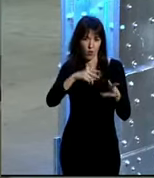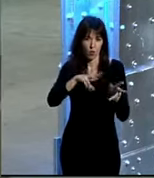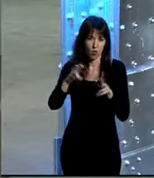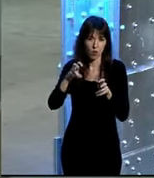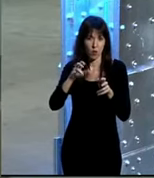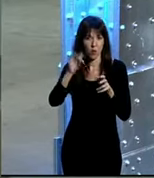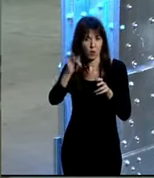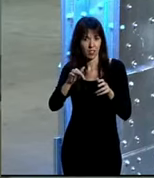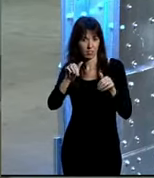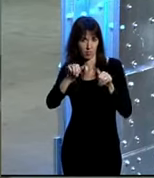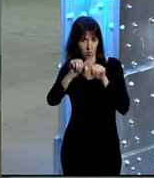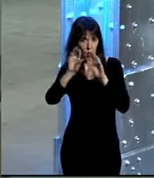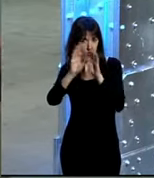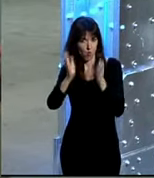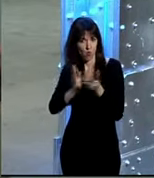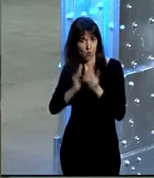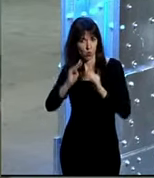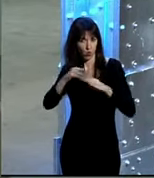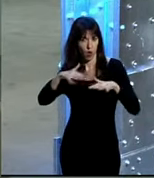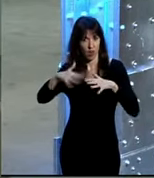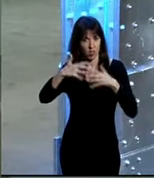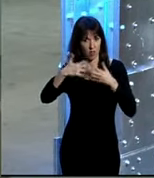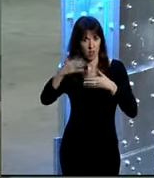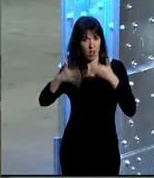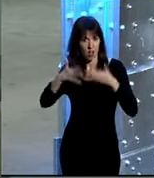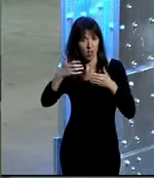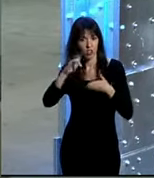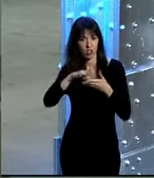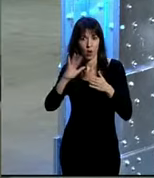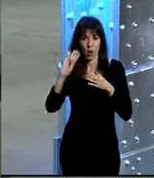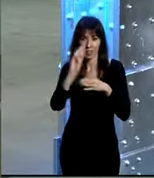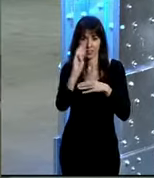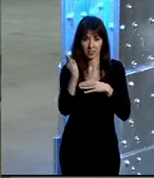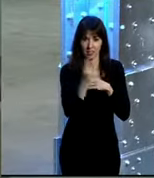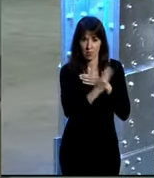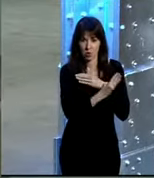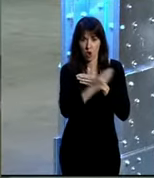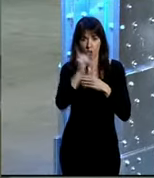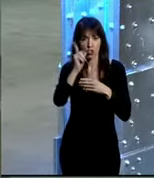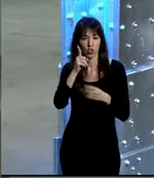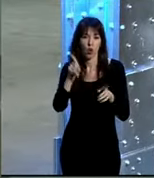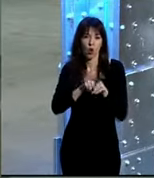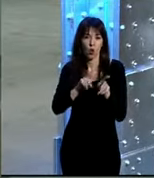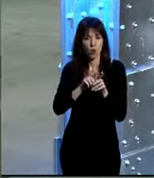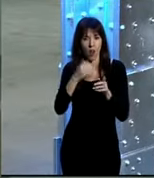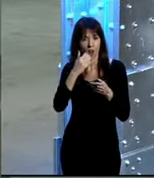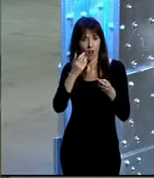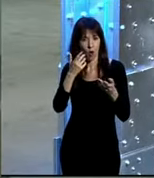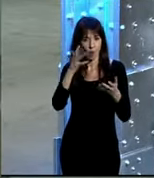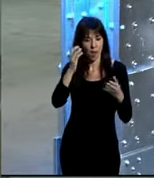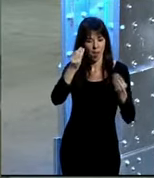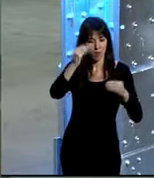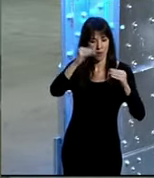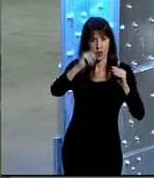devices, but using new devices is nothing new. We have been using new things since the animatronics.